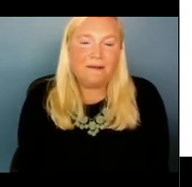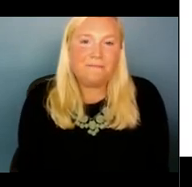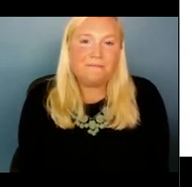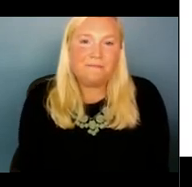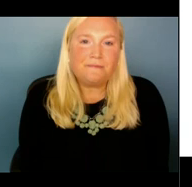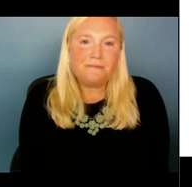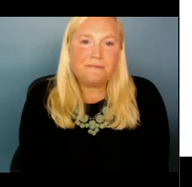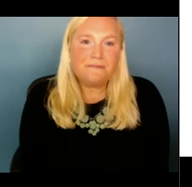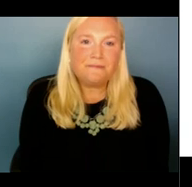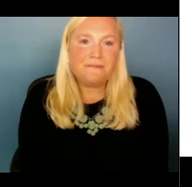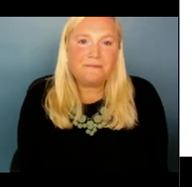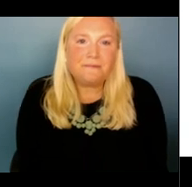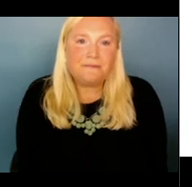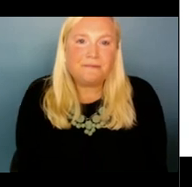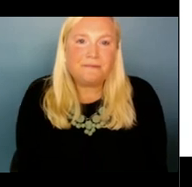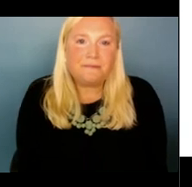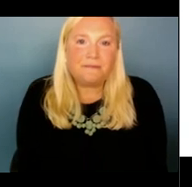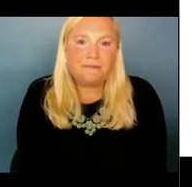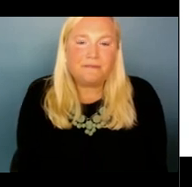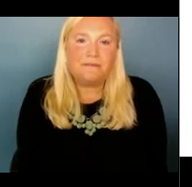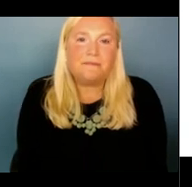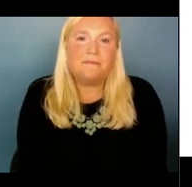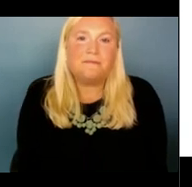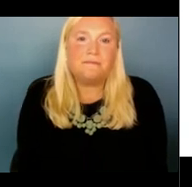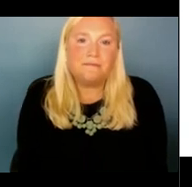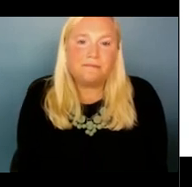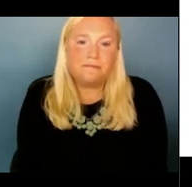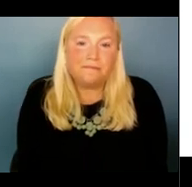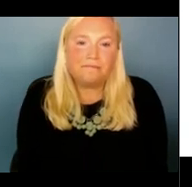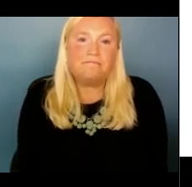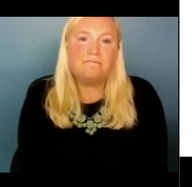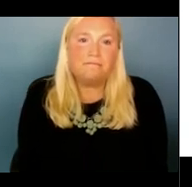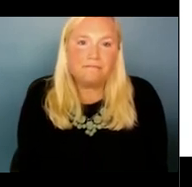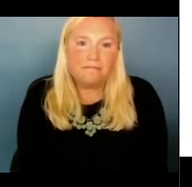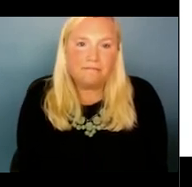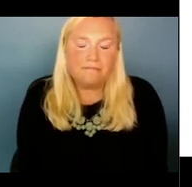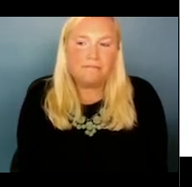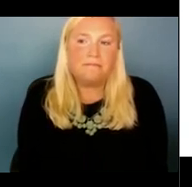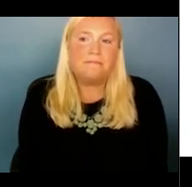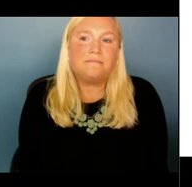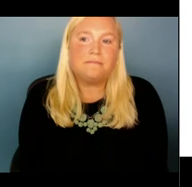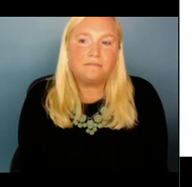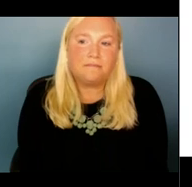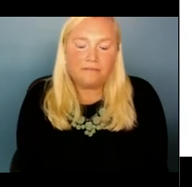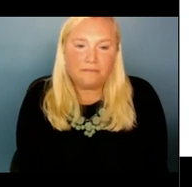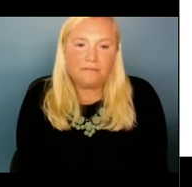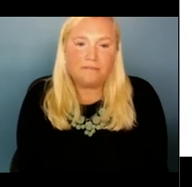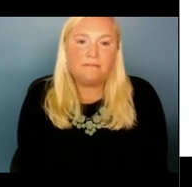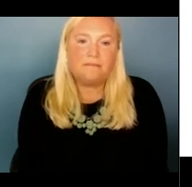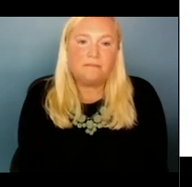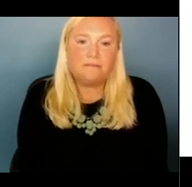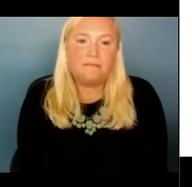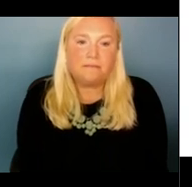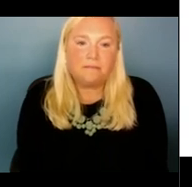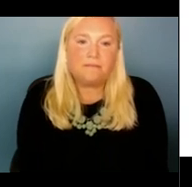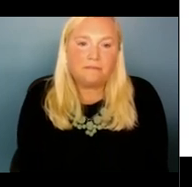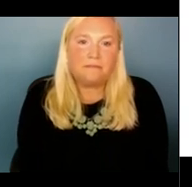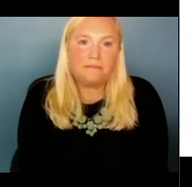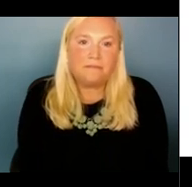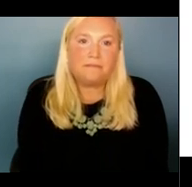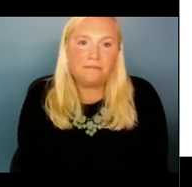is a child who's not ready for therapy, who's really struggling, who is experiencing adverse impact and is hurting so